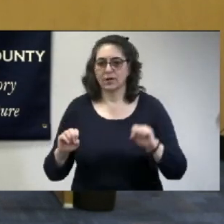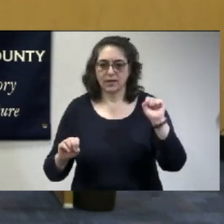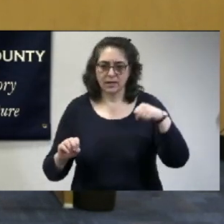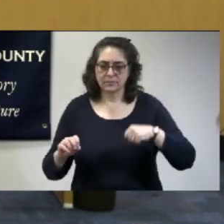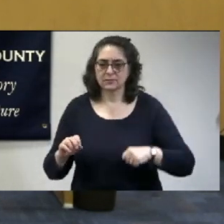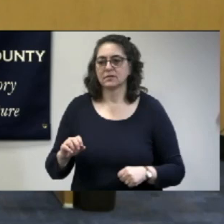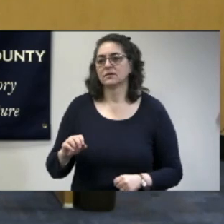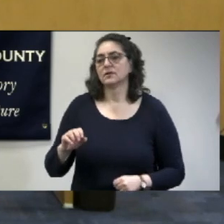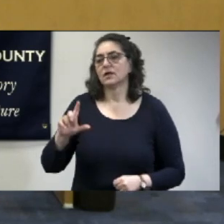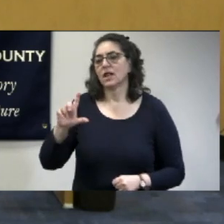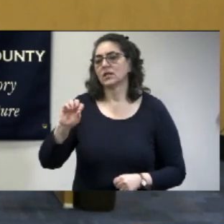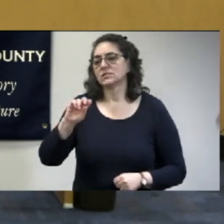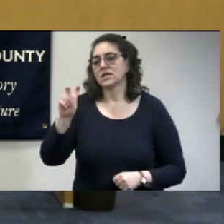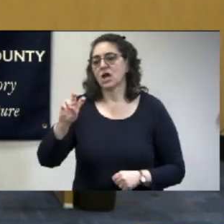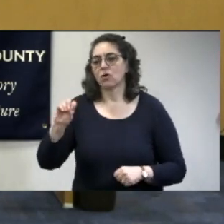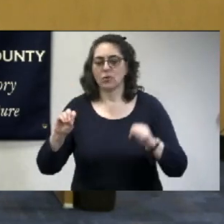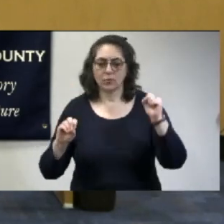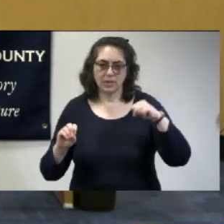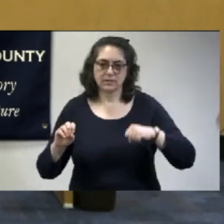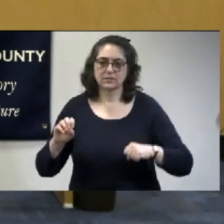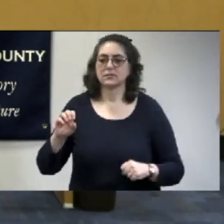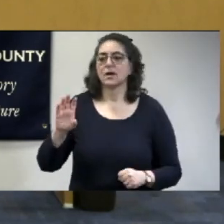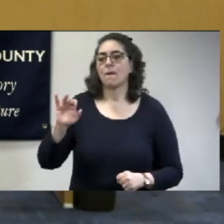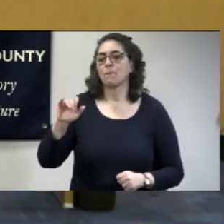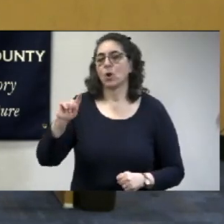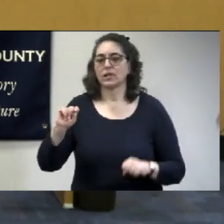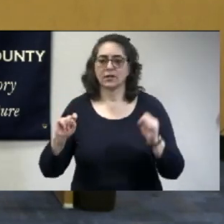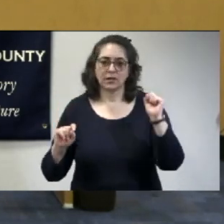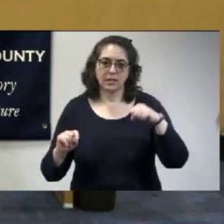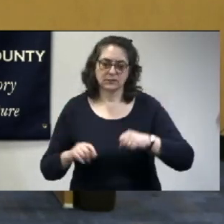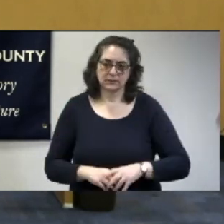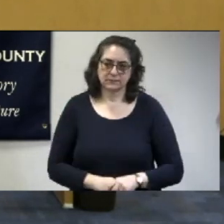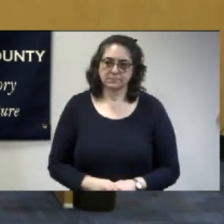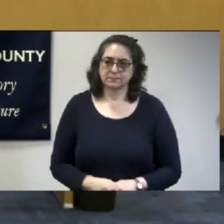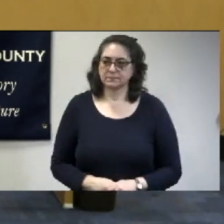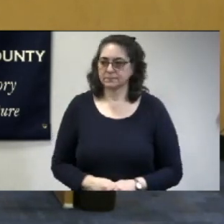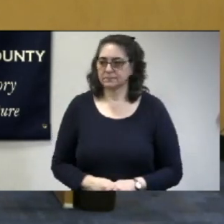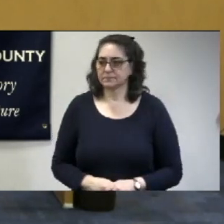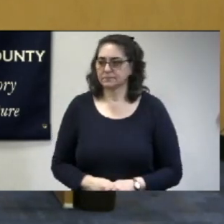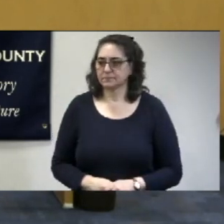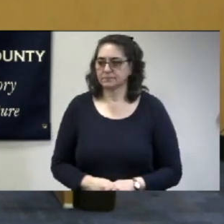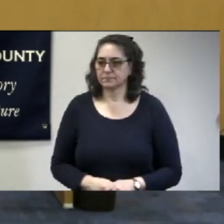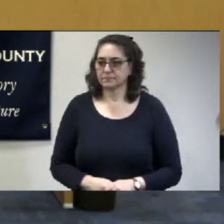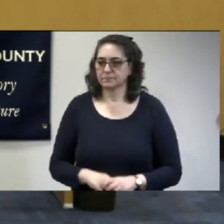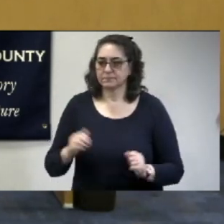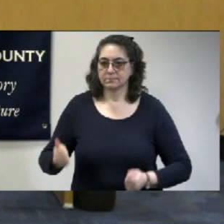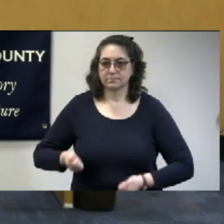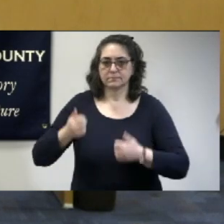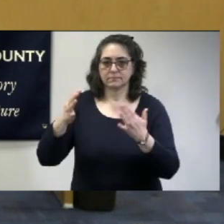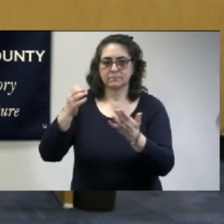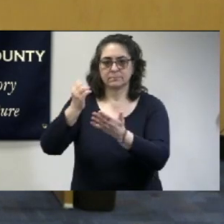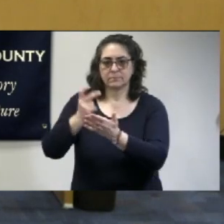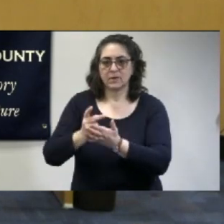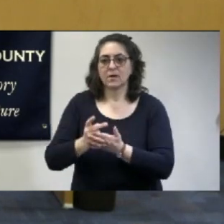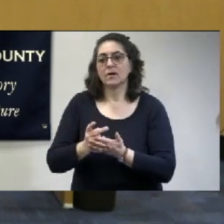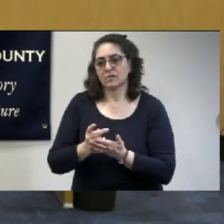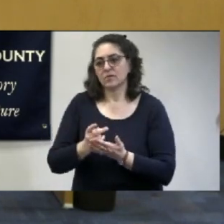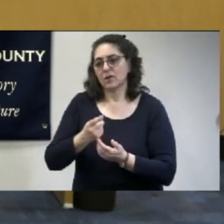Deputy Director Lazara. Yes. Director Bartlett? Yes. May I have a motion for approval of the proclamation?